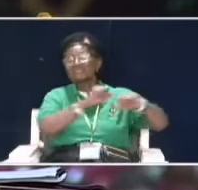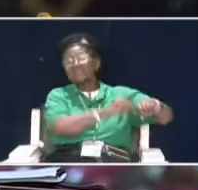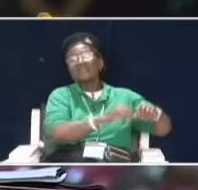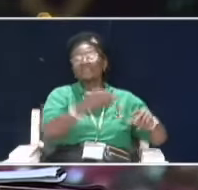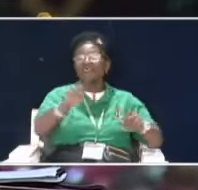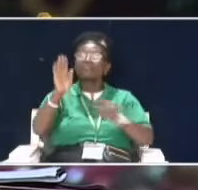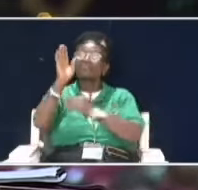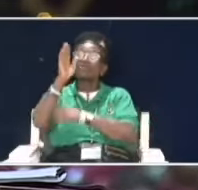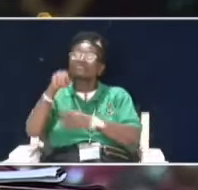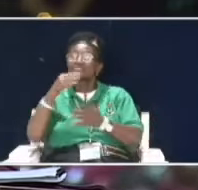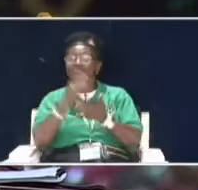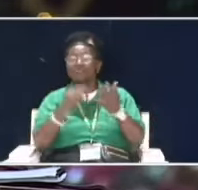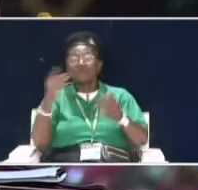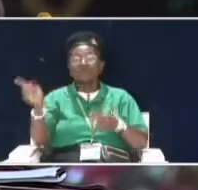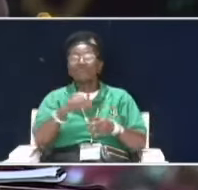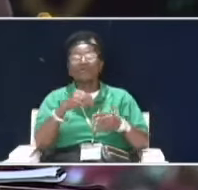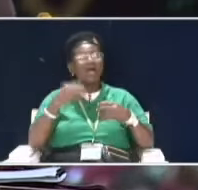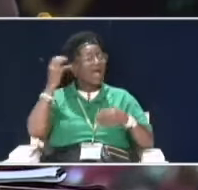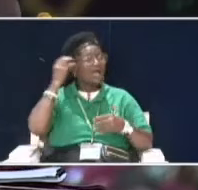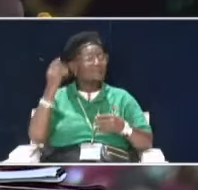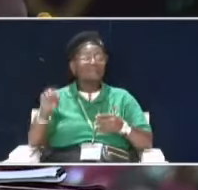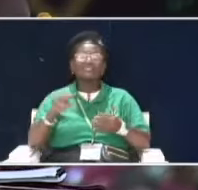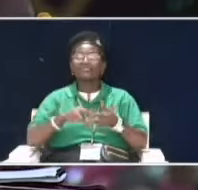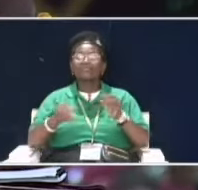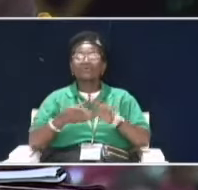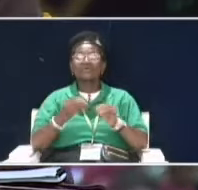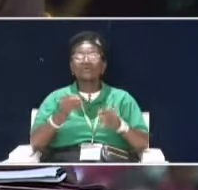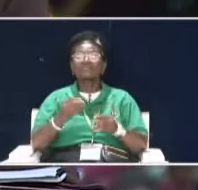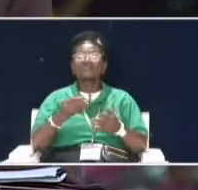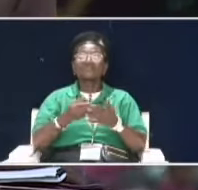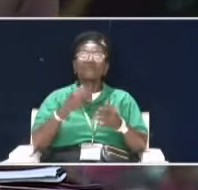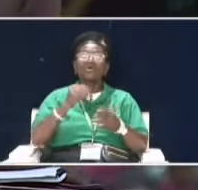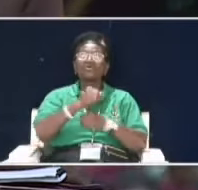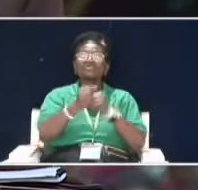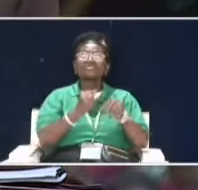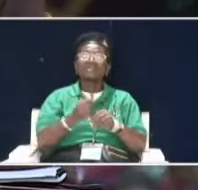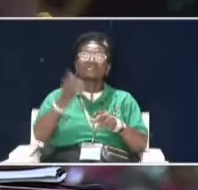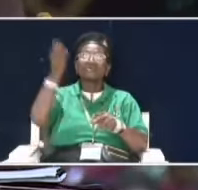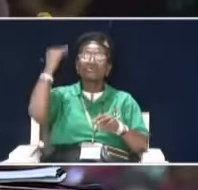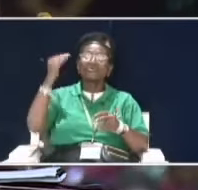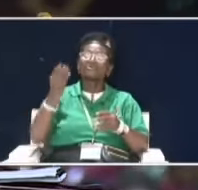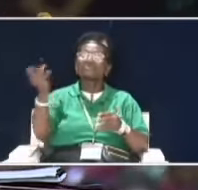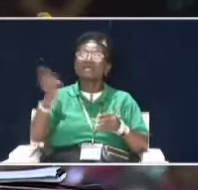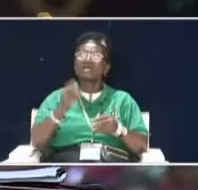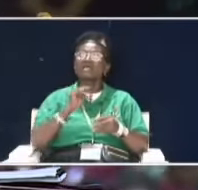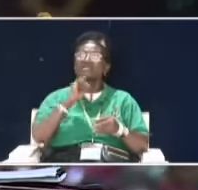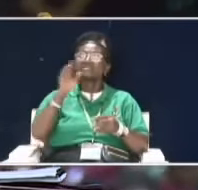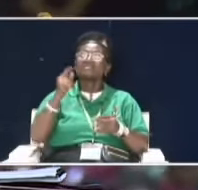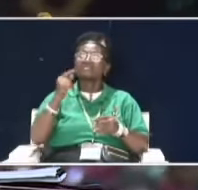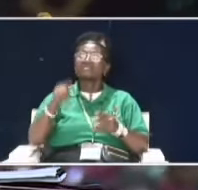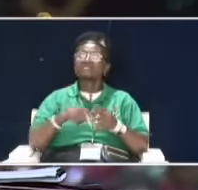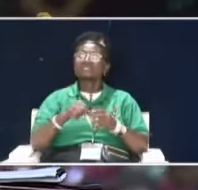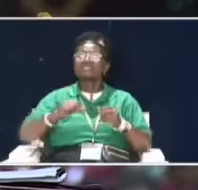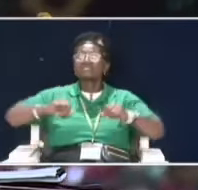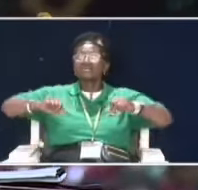Some of you have heard this story before. Years ago, there is this great chief